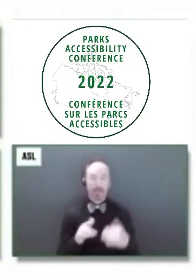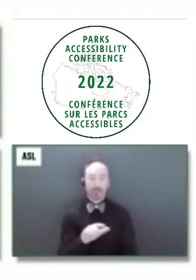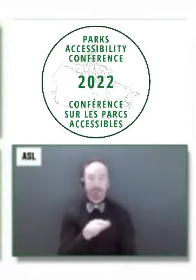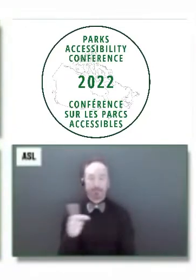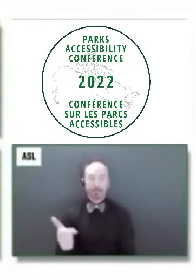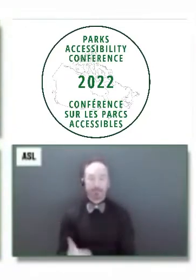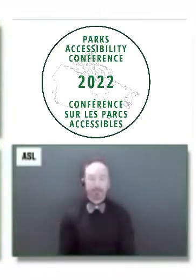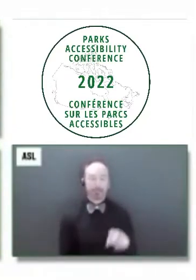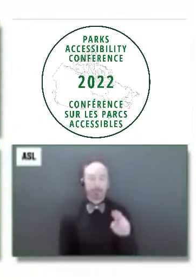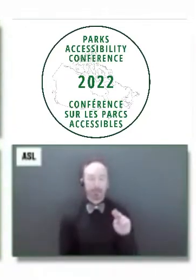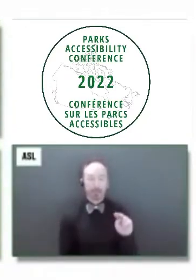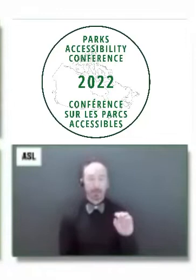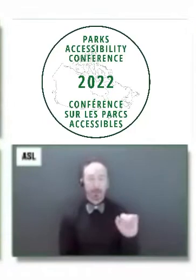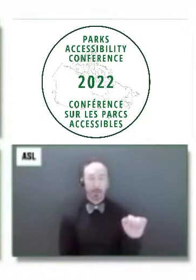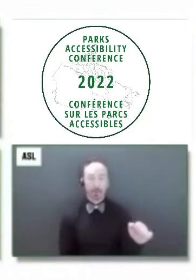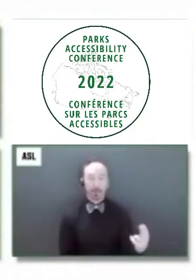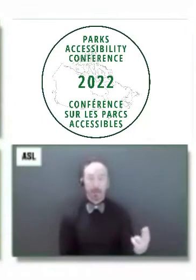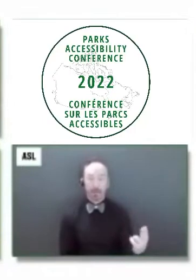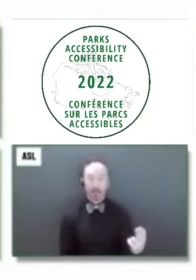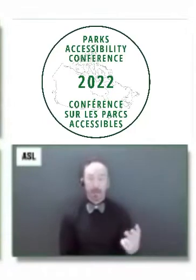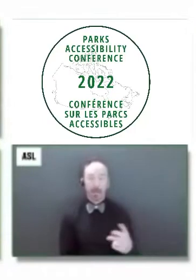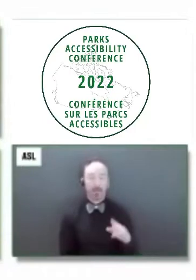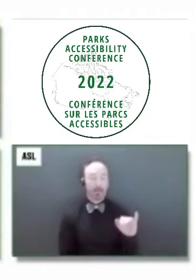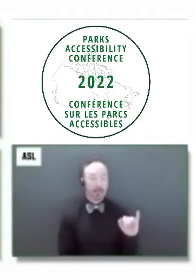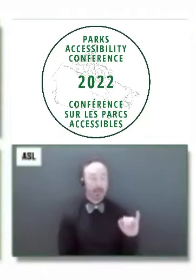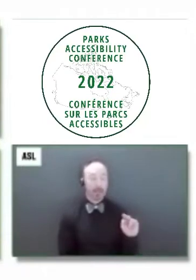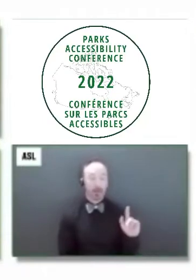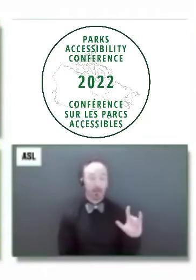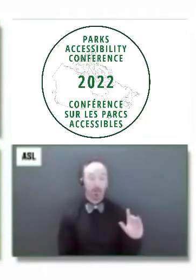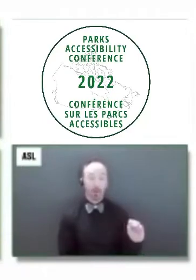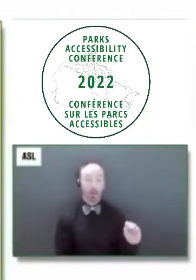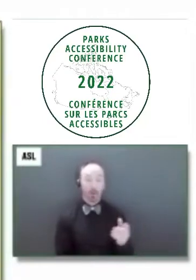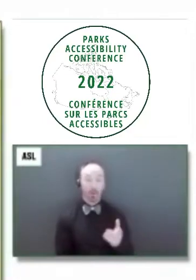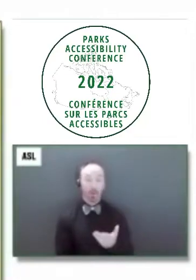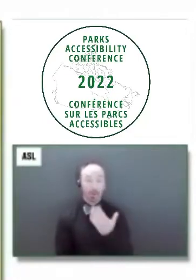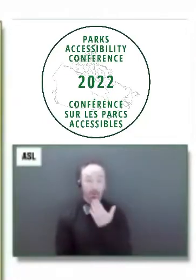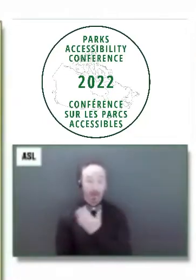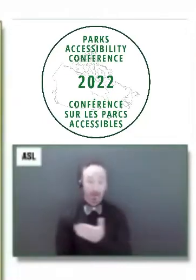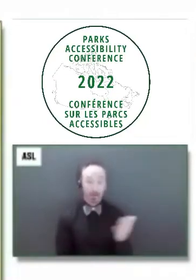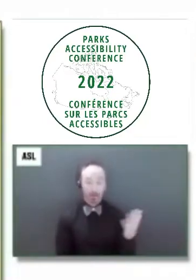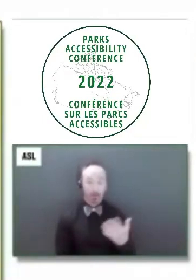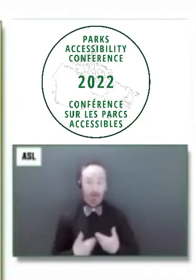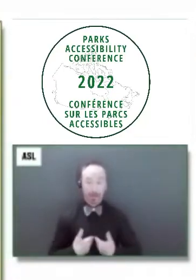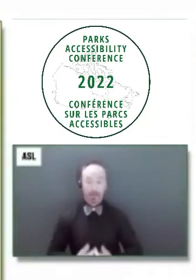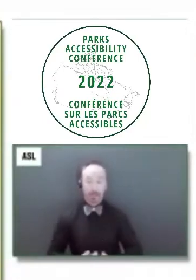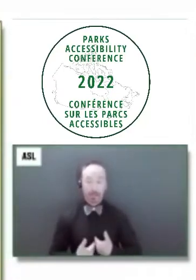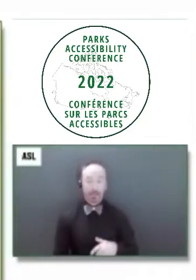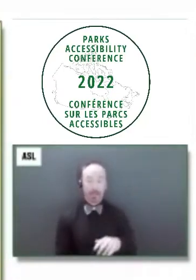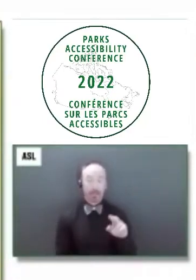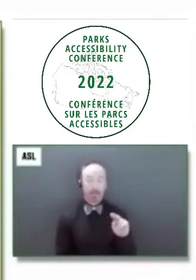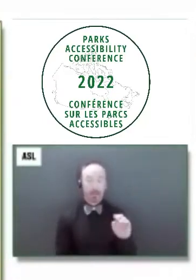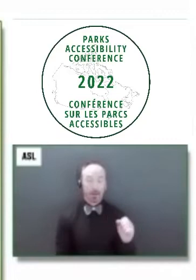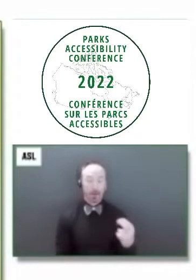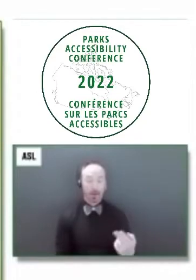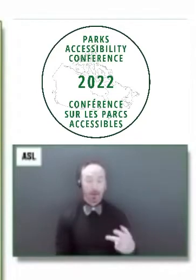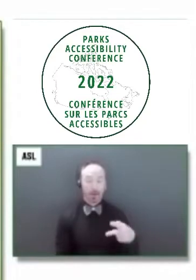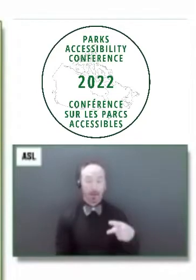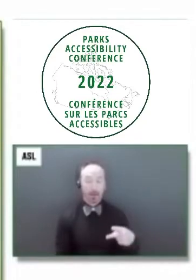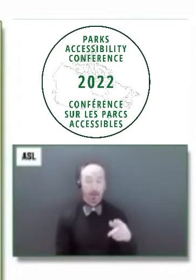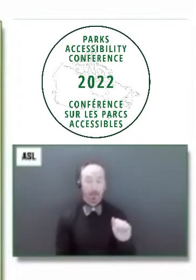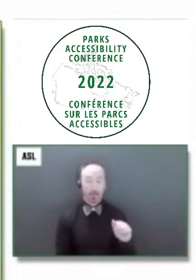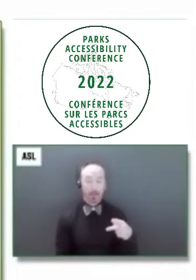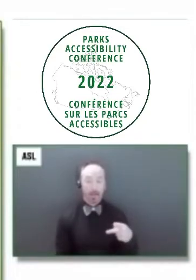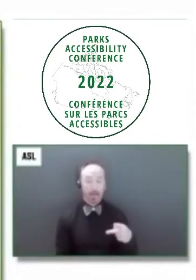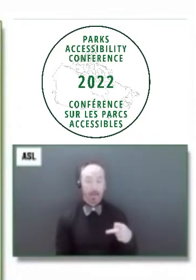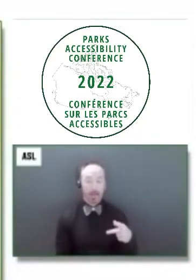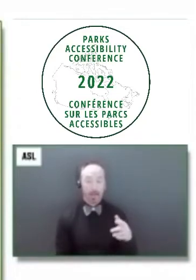Thank you, everybody, for the introduction. I appreciate it. My name's Noah Papazzi. I'm a blind user here